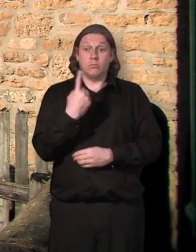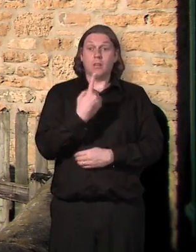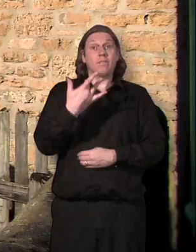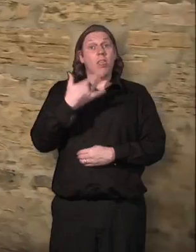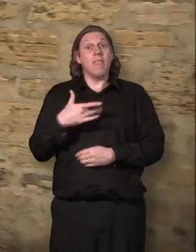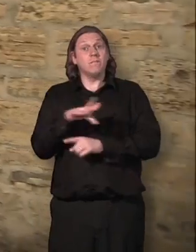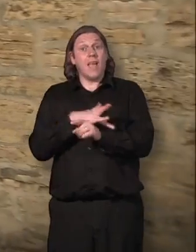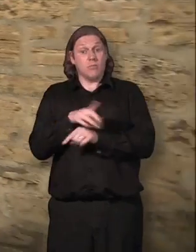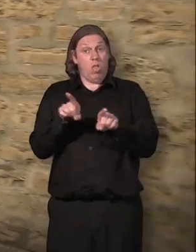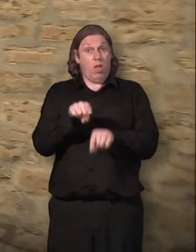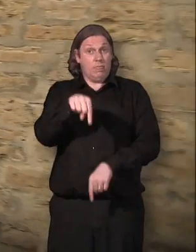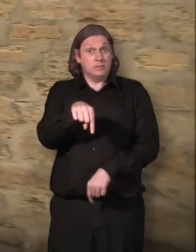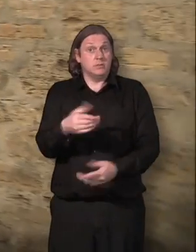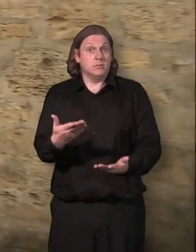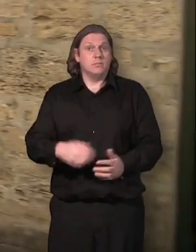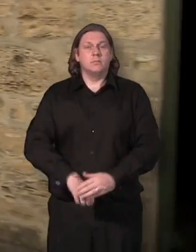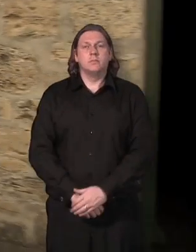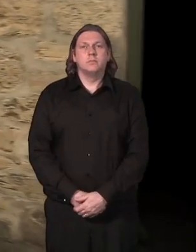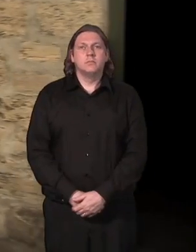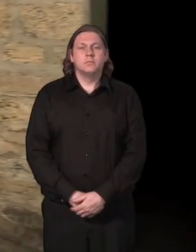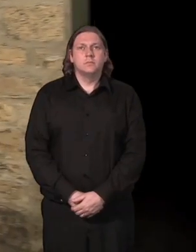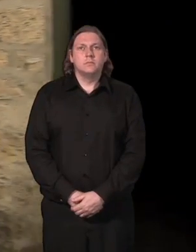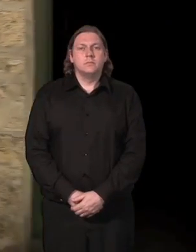very much like this.